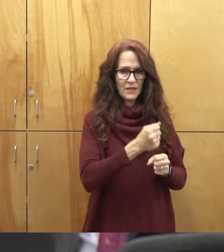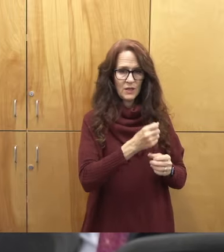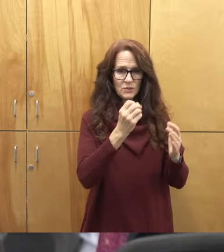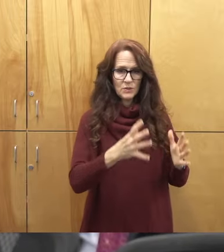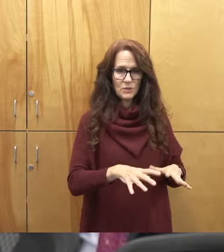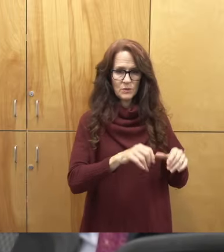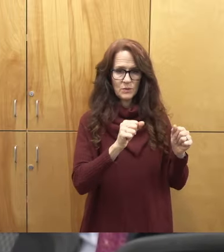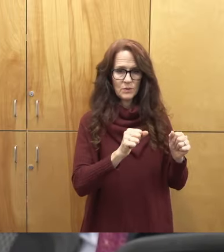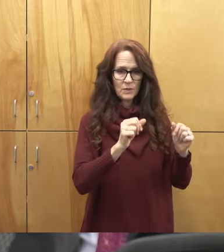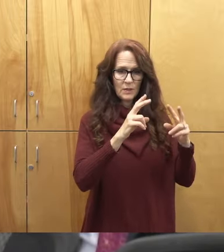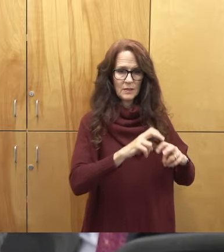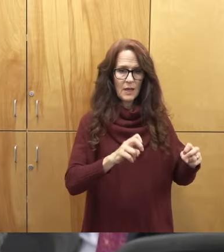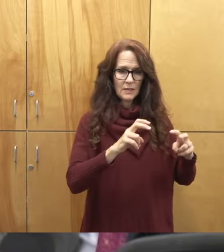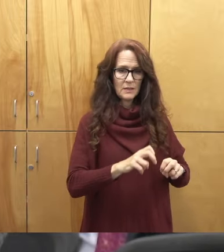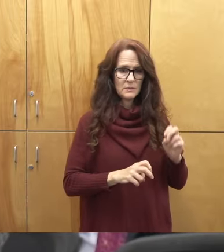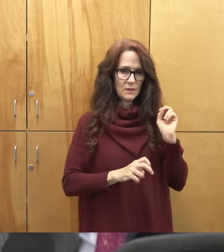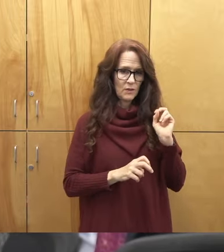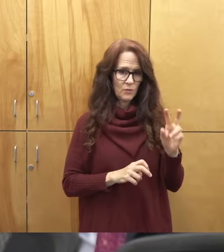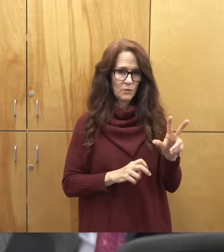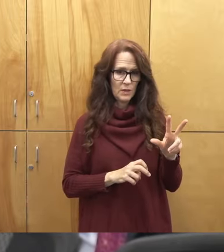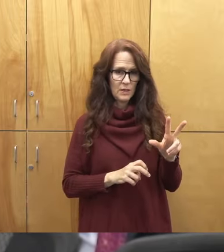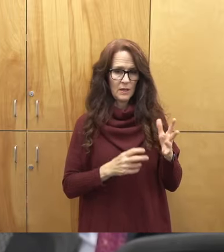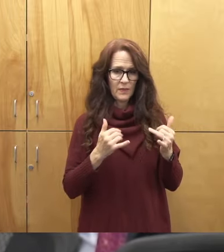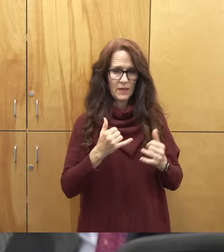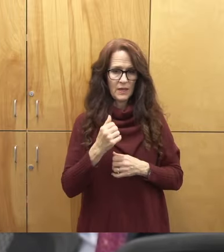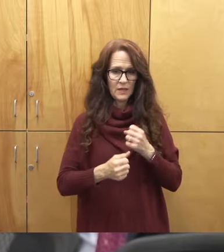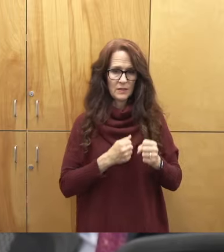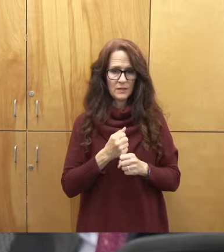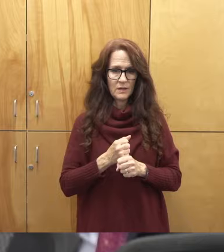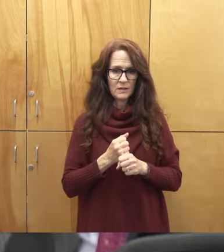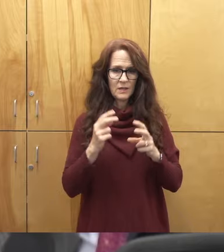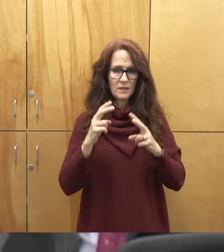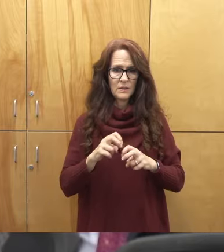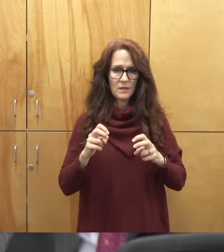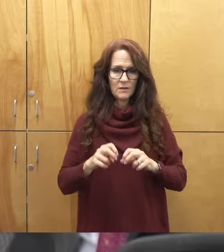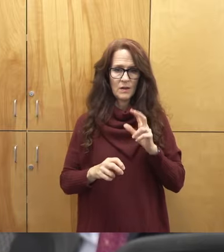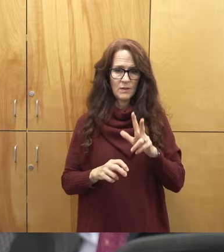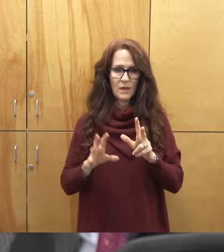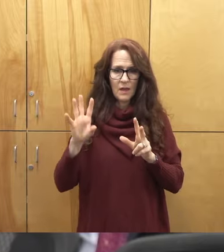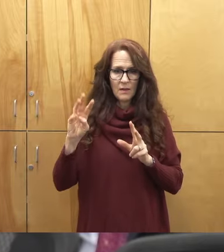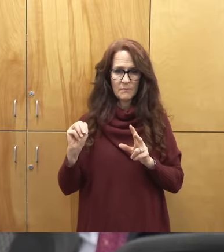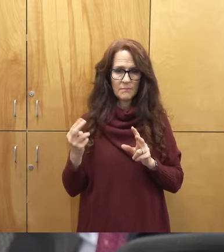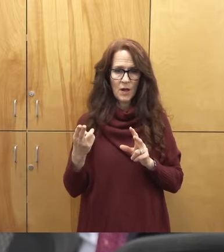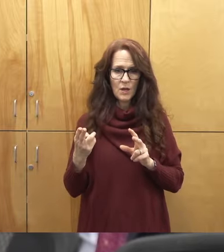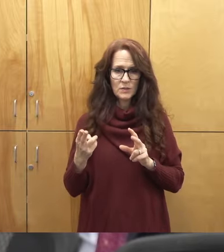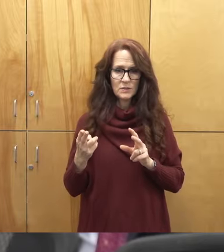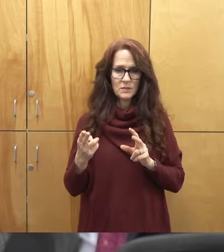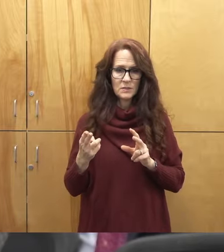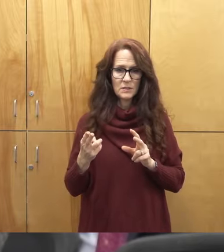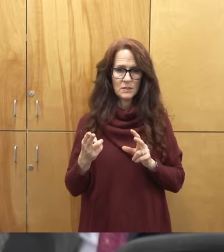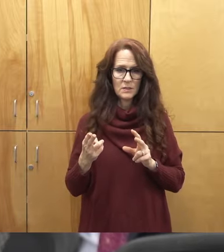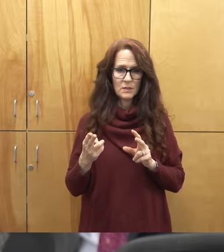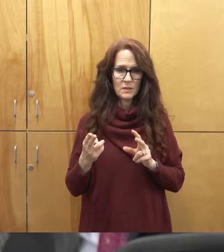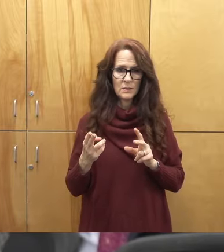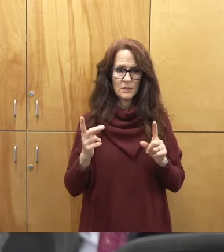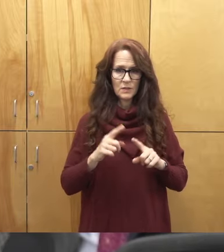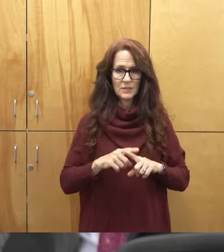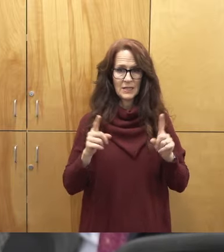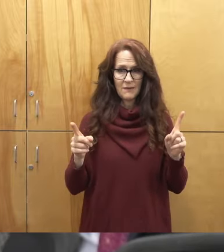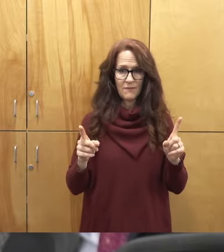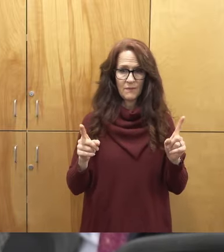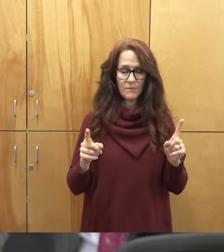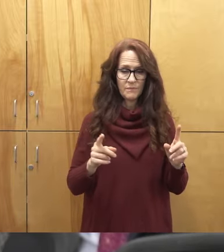took the diagnostic three, and this year students took the diagnostic three in March. So there's a difference